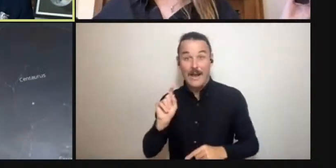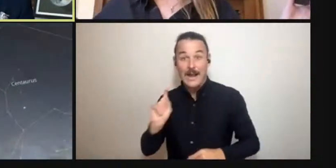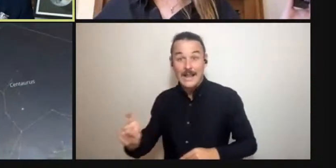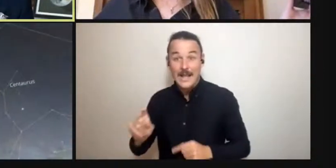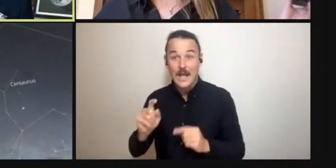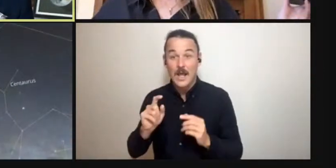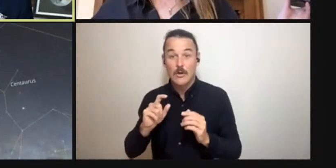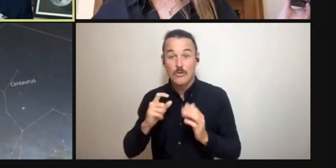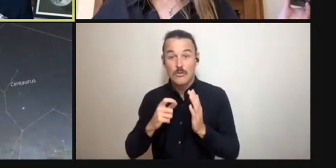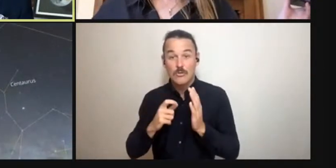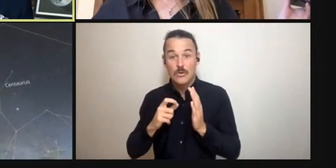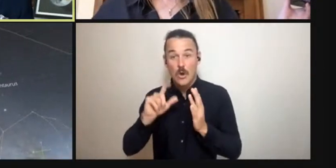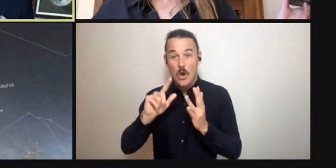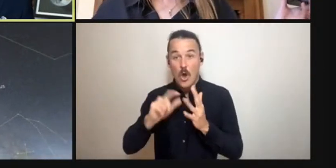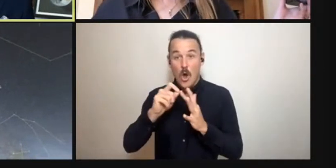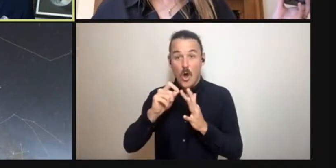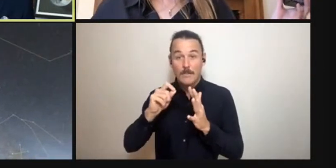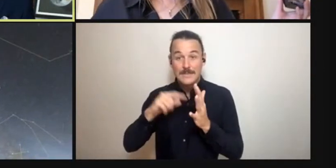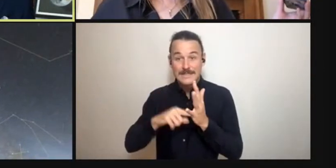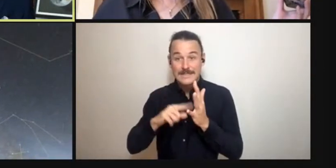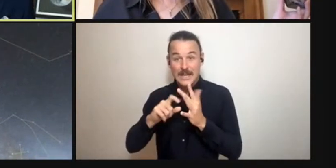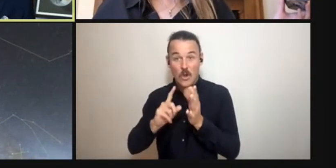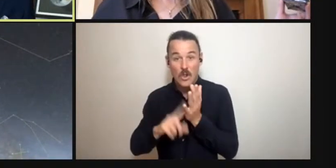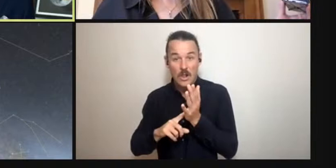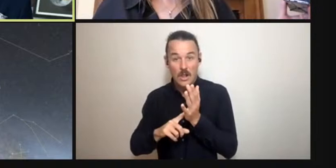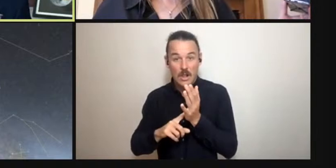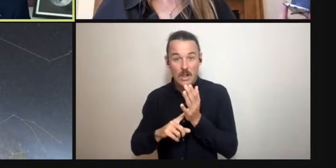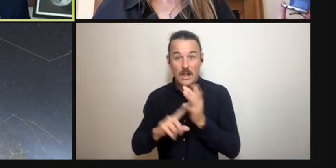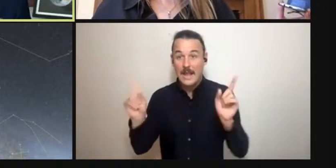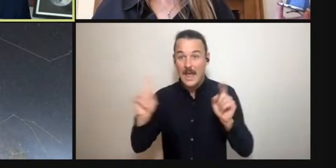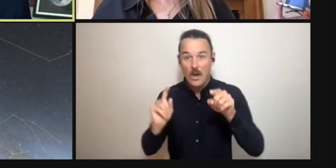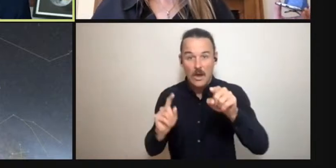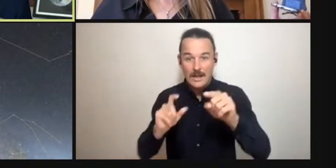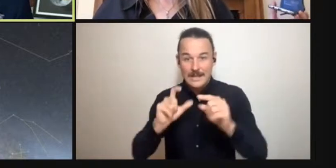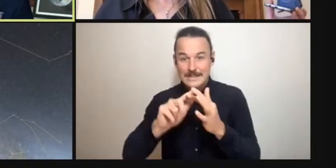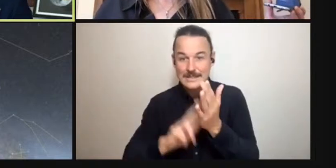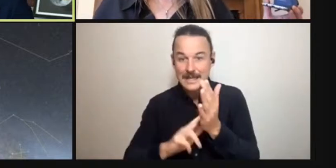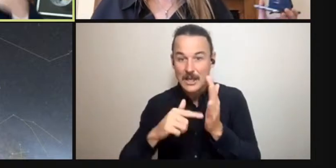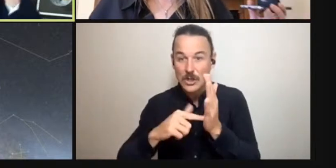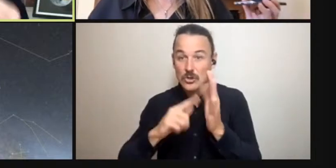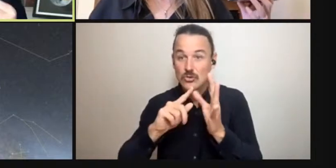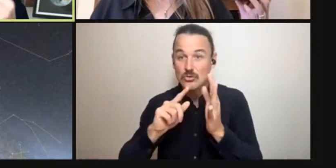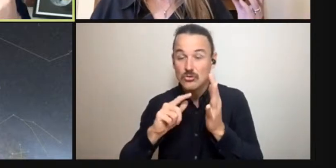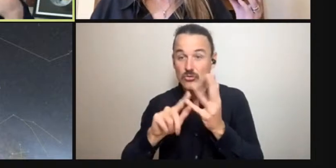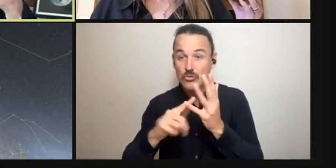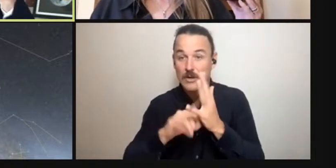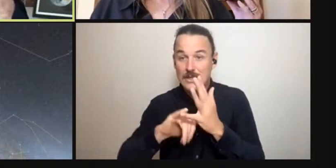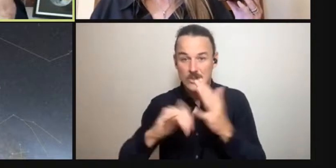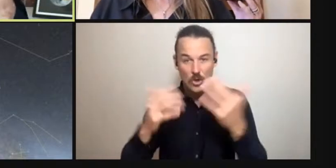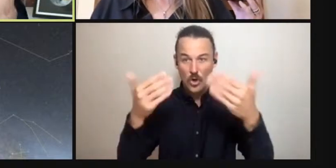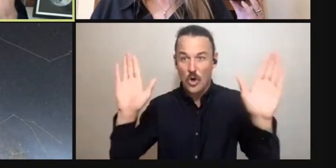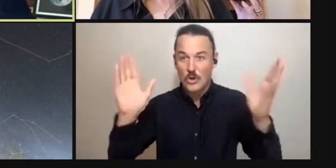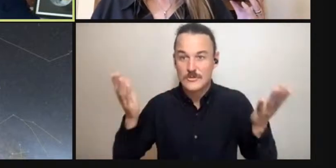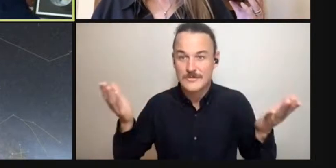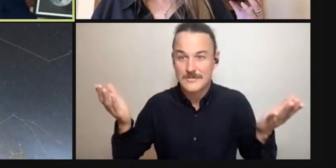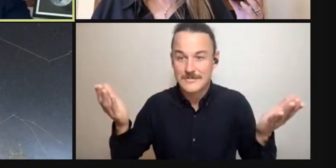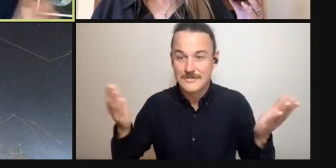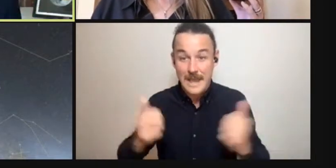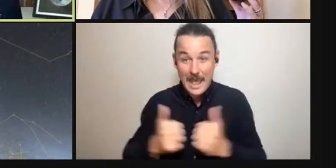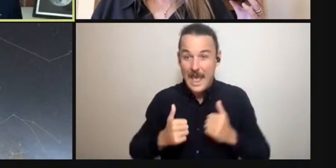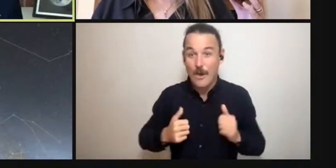Milky Way, and Centaurus has gone. You've got the little labeling to tell you where it is. in optical, our normal visible light